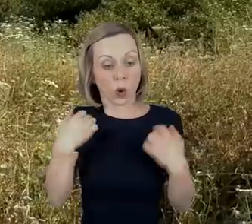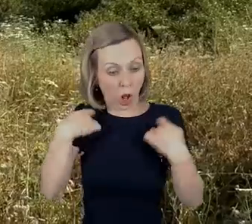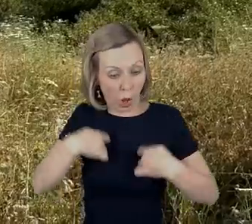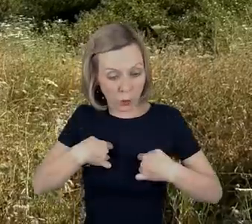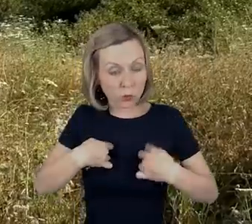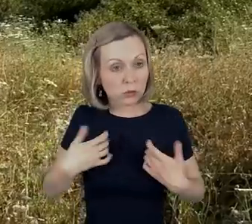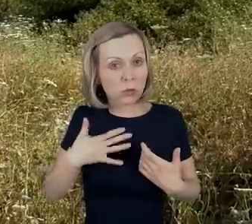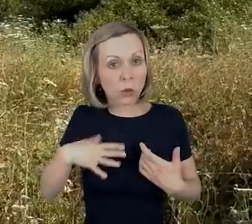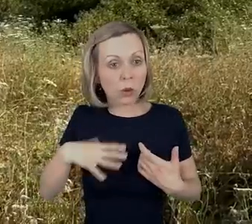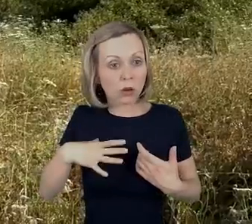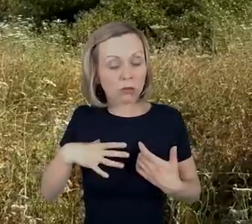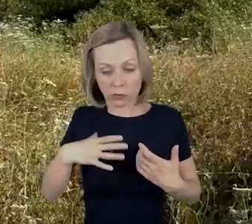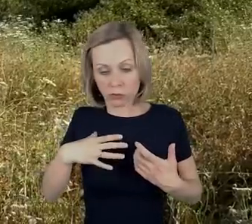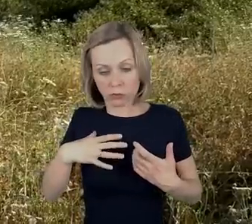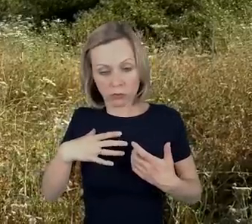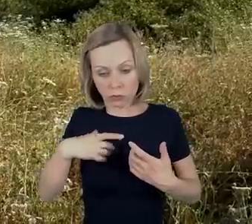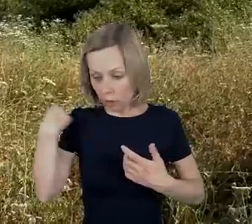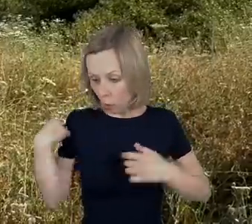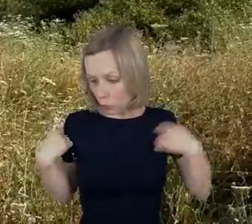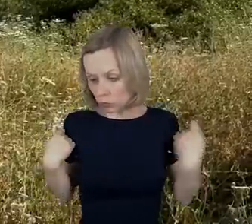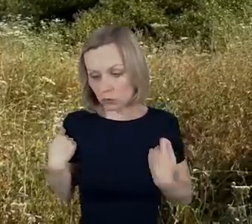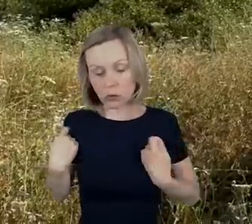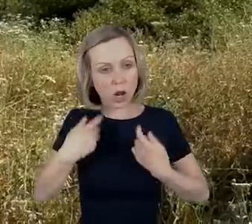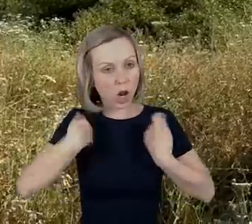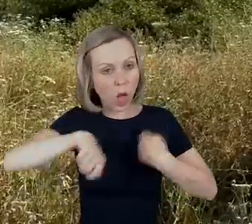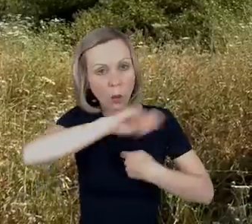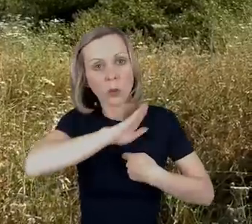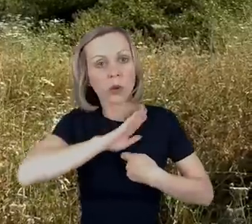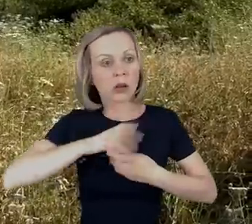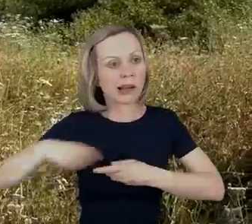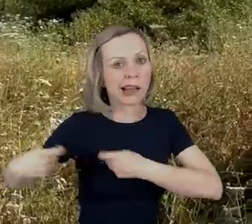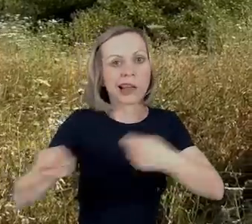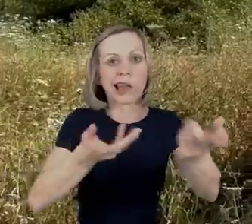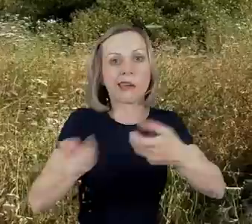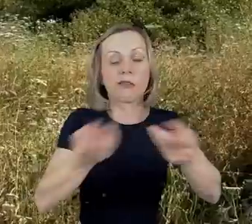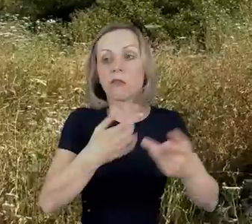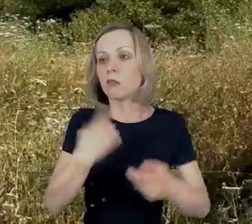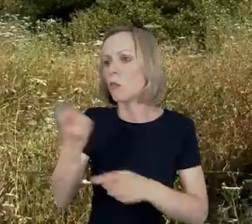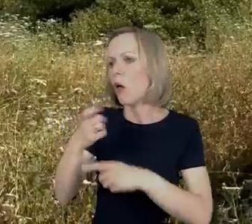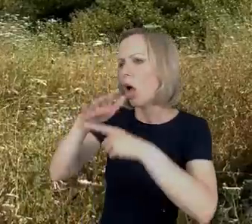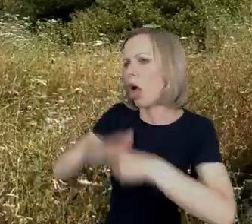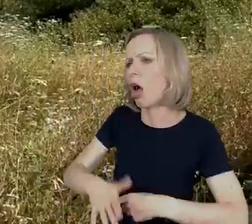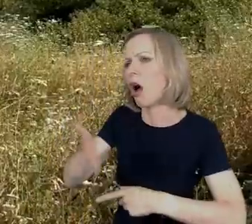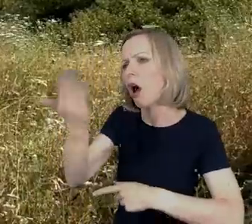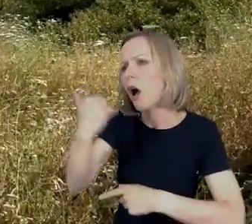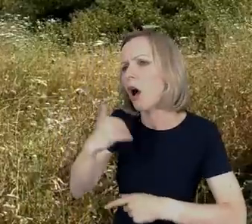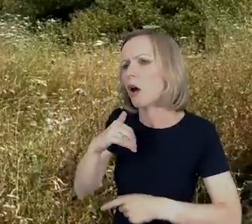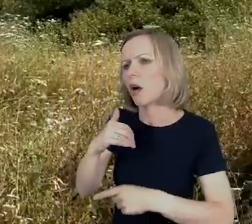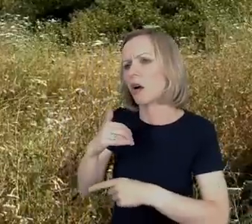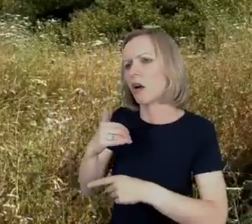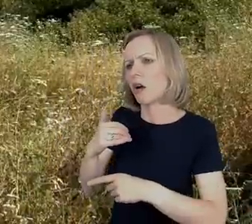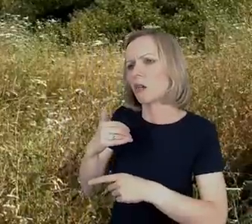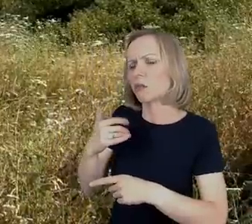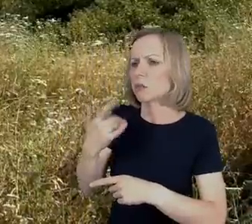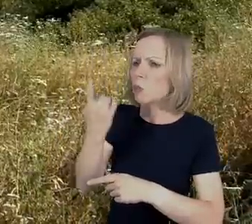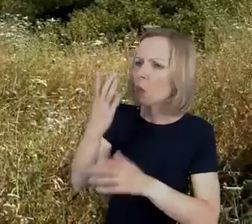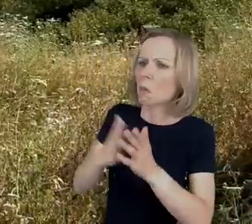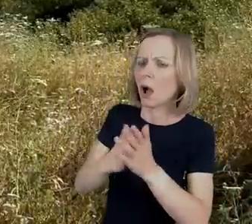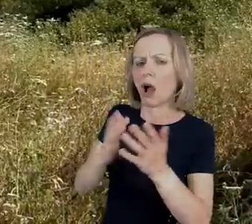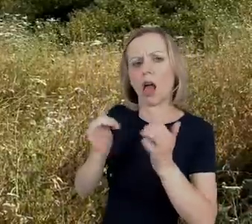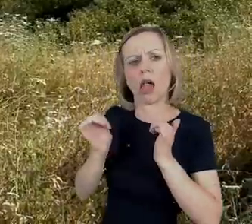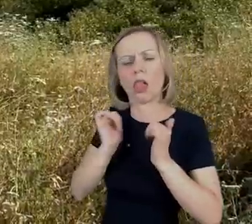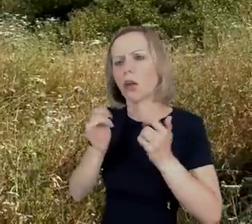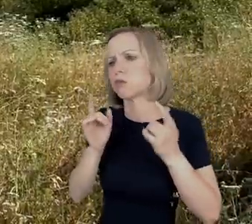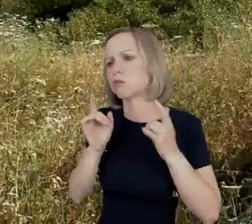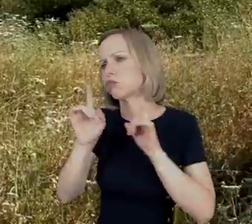you and take your coat, give your cloak as well. And if anyone forces you to go 1 mile,